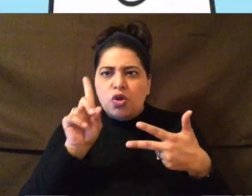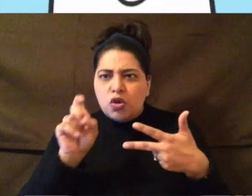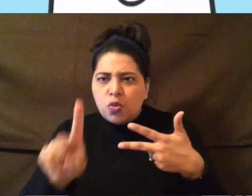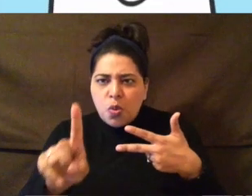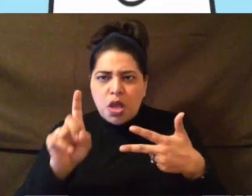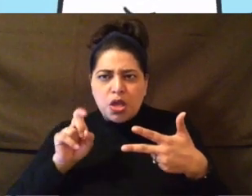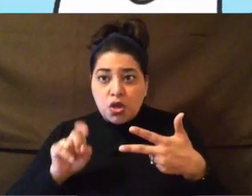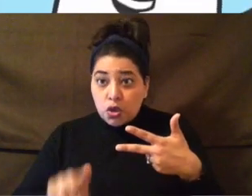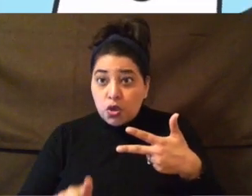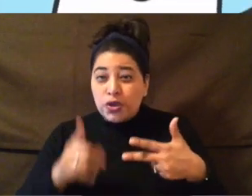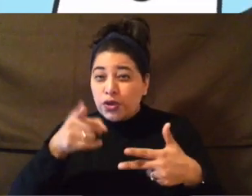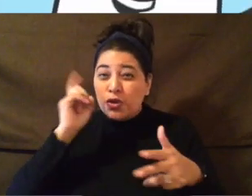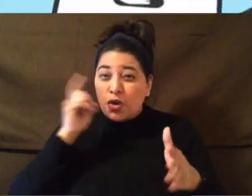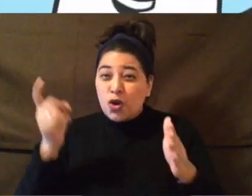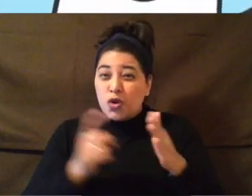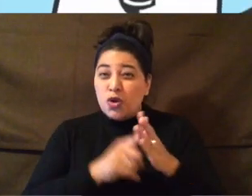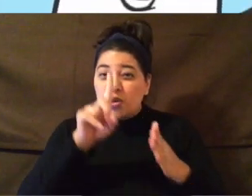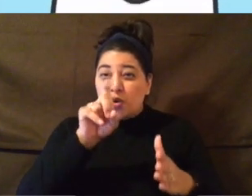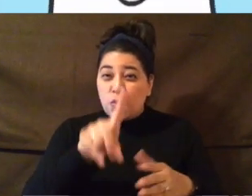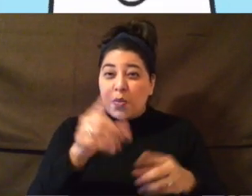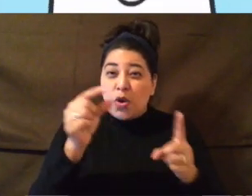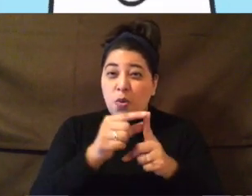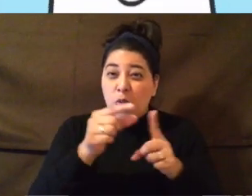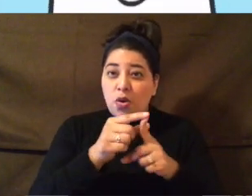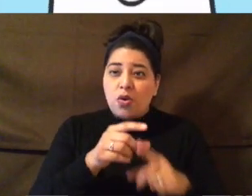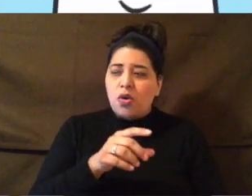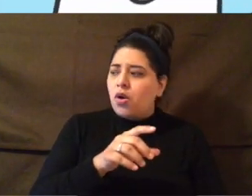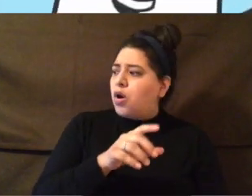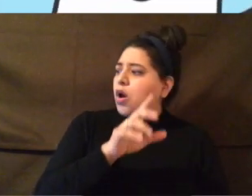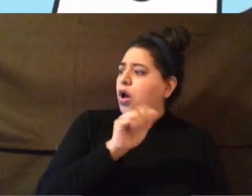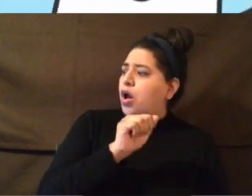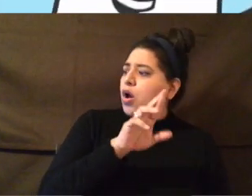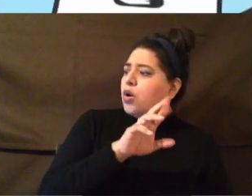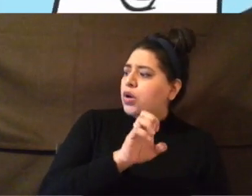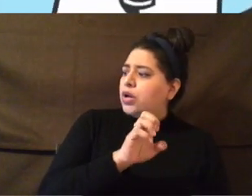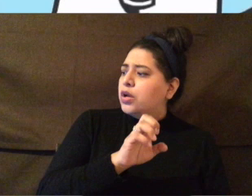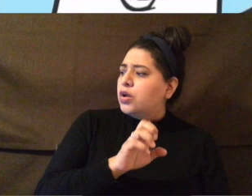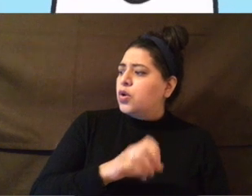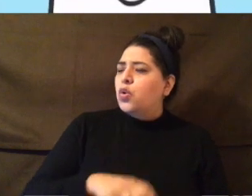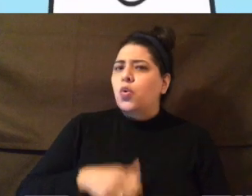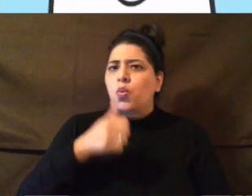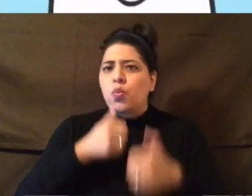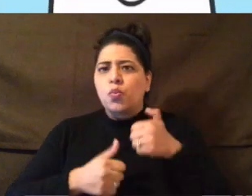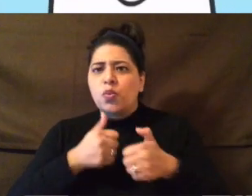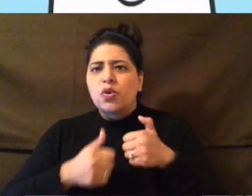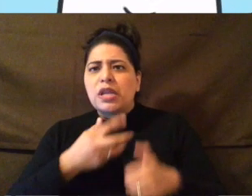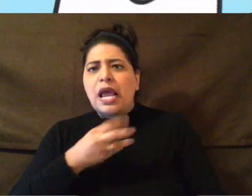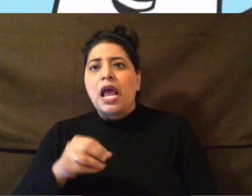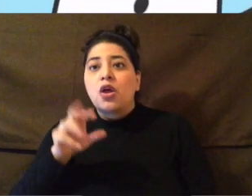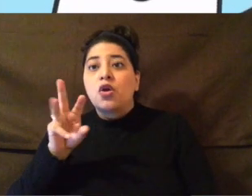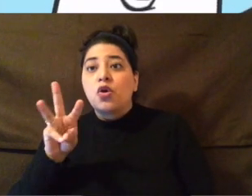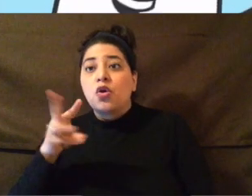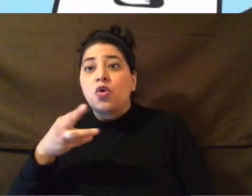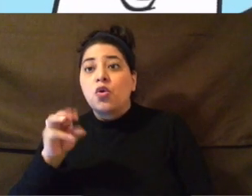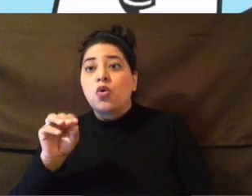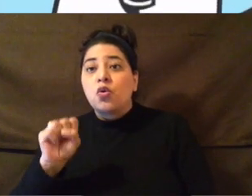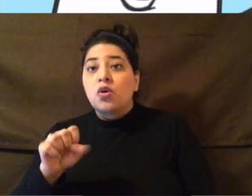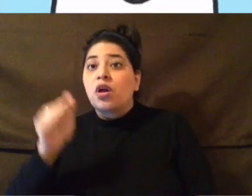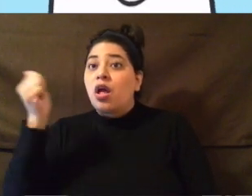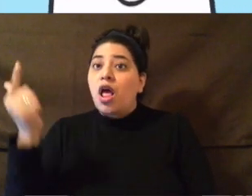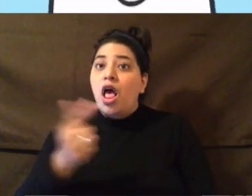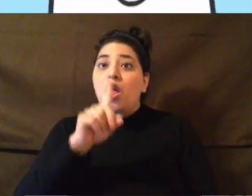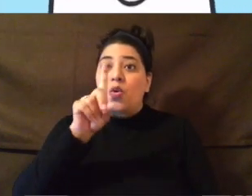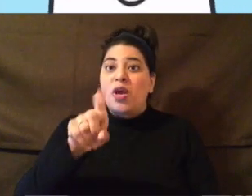question. Did you notice the question words? Are, which, and whose? Remember that